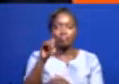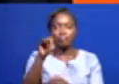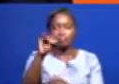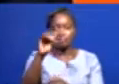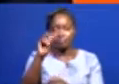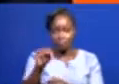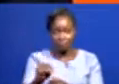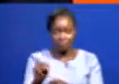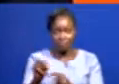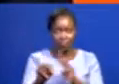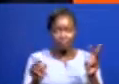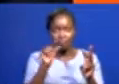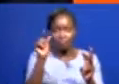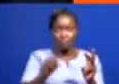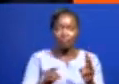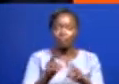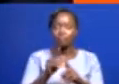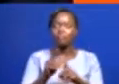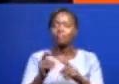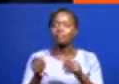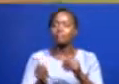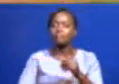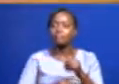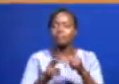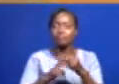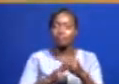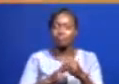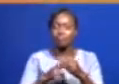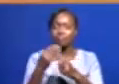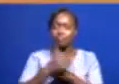Regional Tournament is slated for July in Busia County.